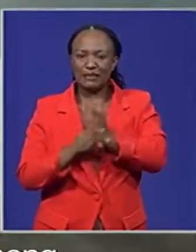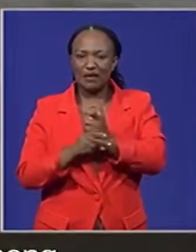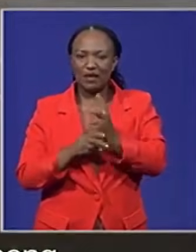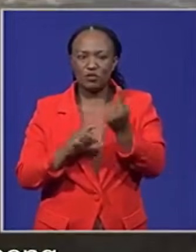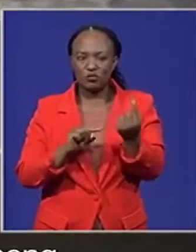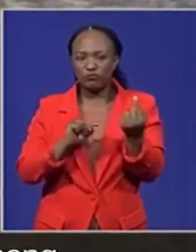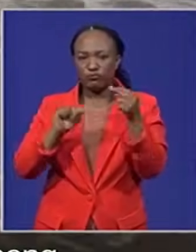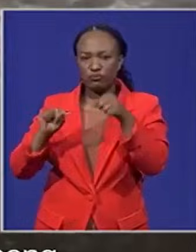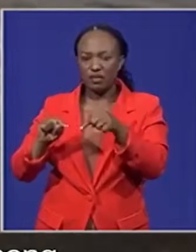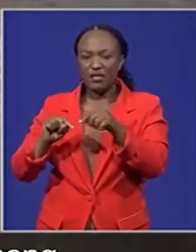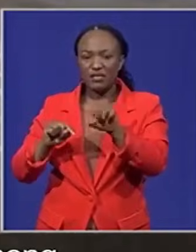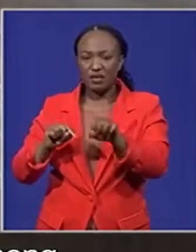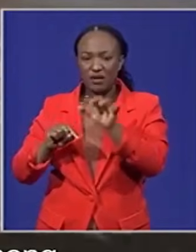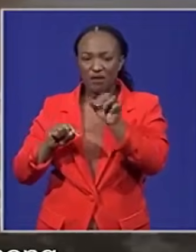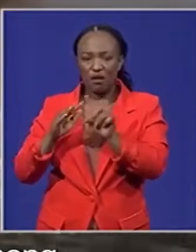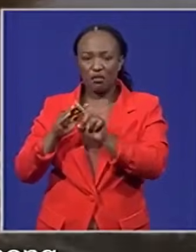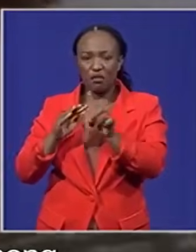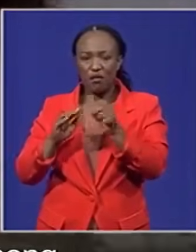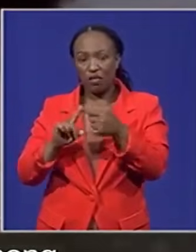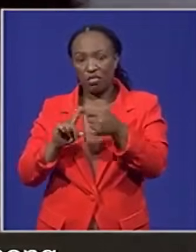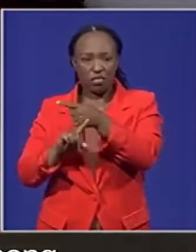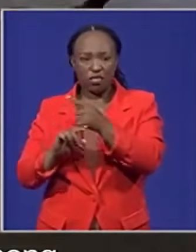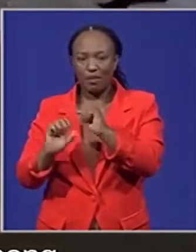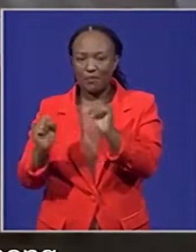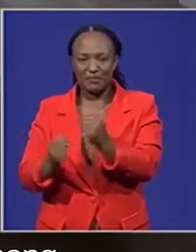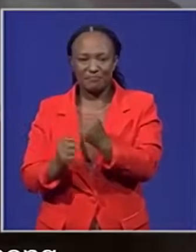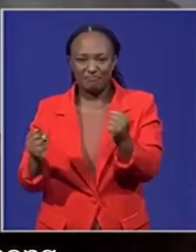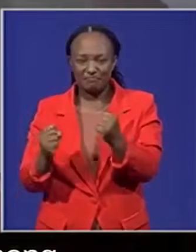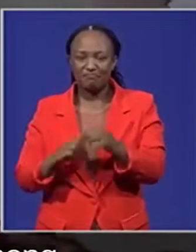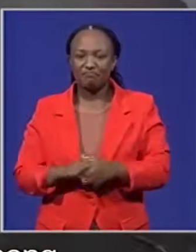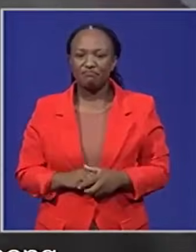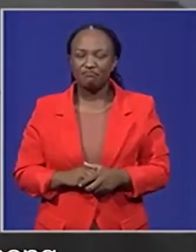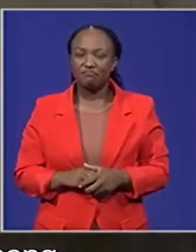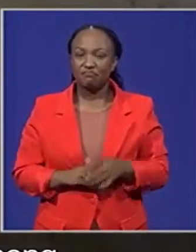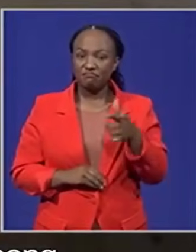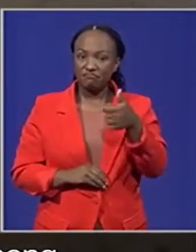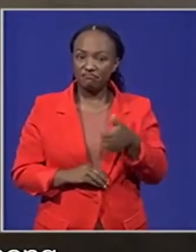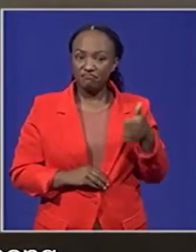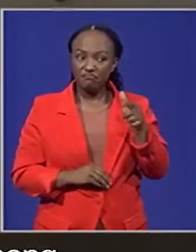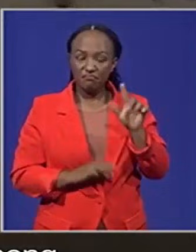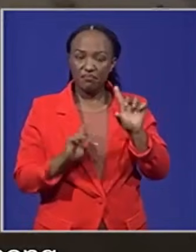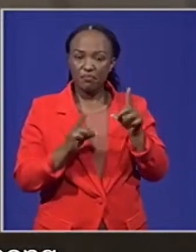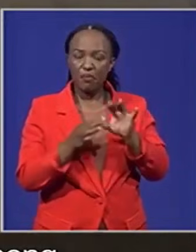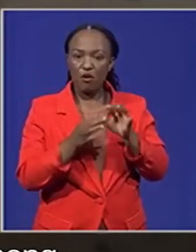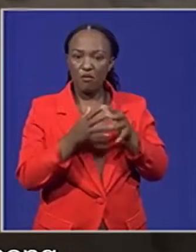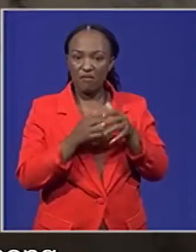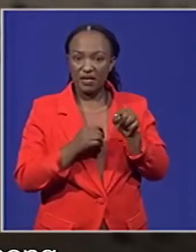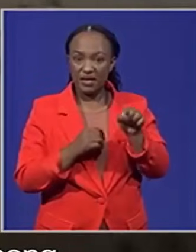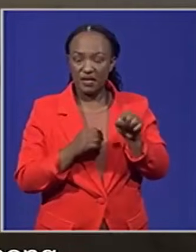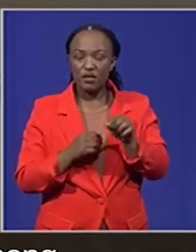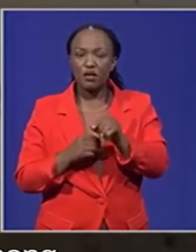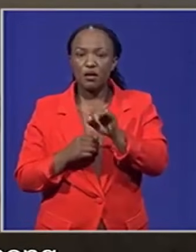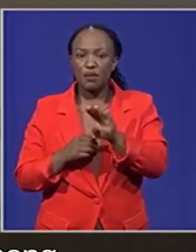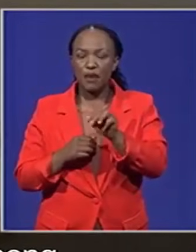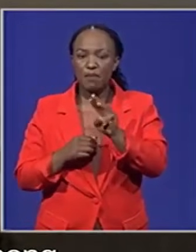mo nageng ya Afrika Borwa ka tsela yeo e sego molaong. Tonakgolo ya merero ya selegae e re go botlhokwa go abela